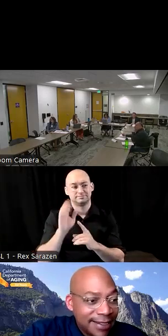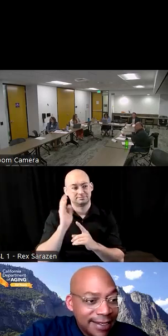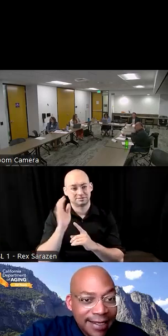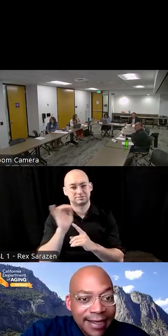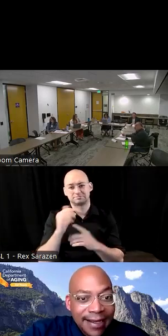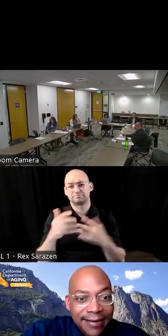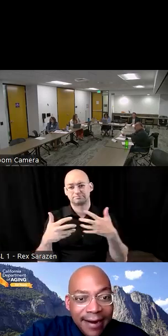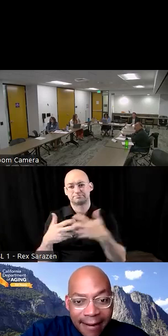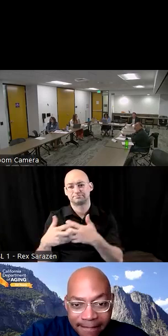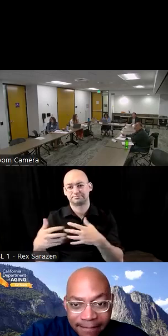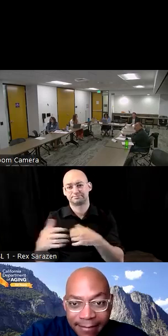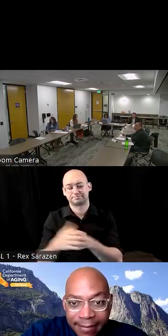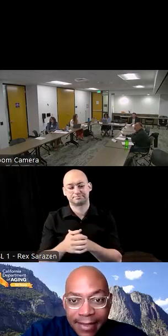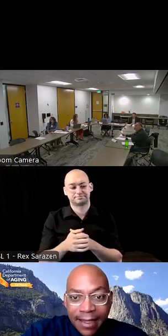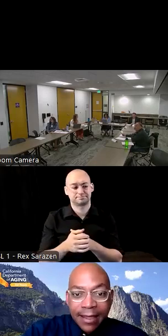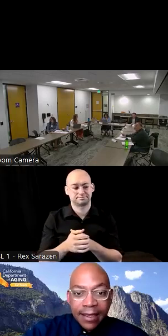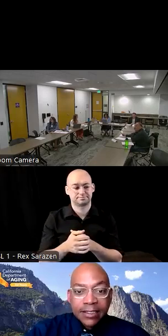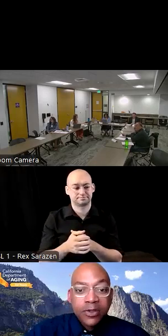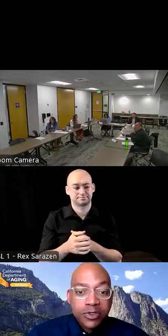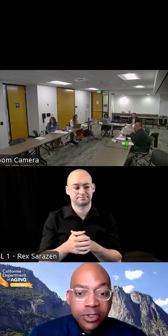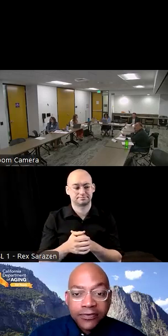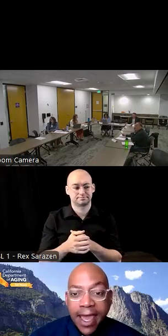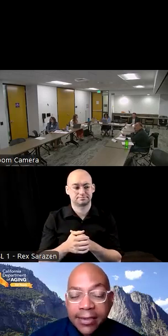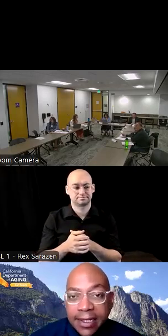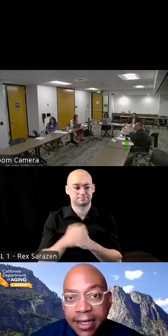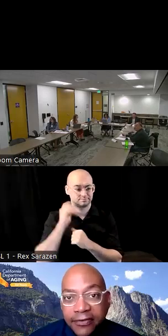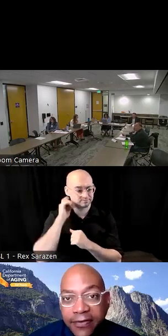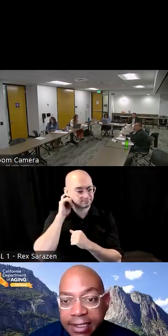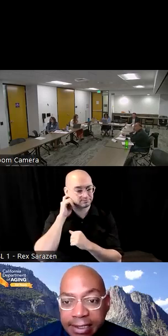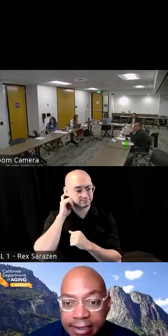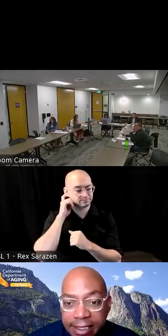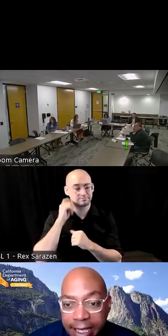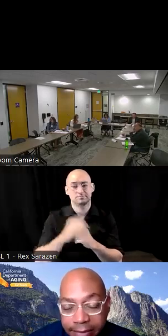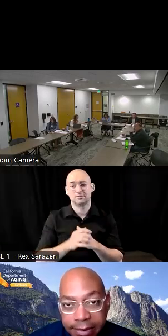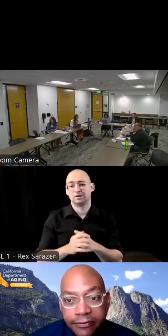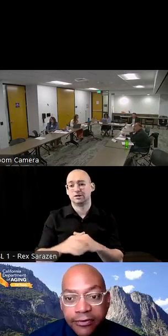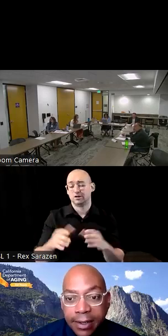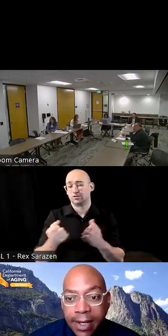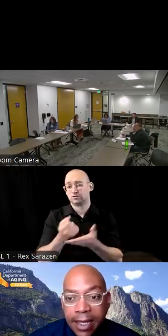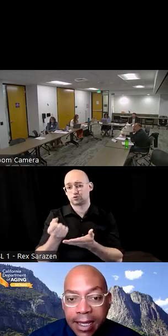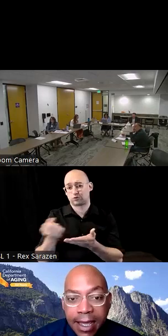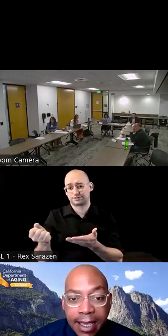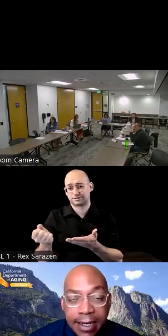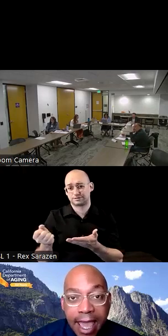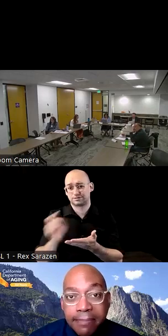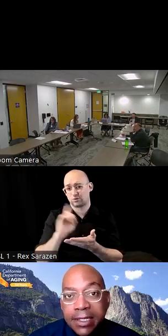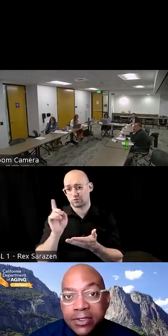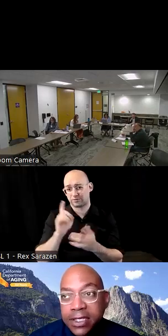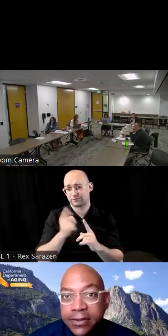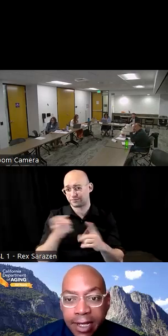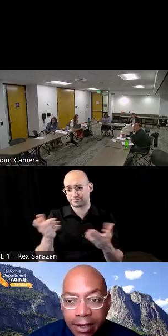fitting. All right. So the source of CALS Connect funding stems from